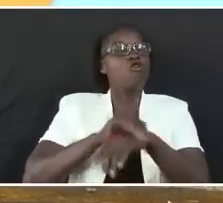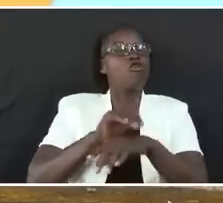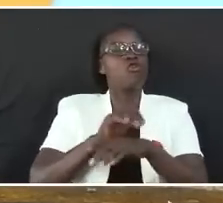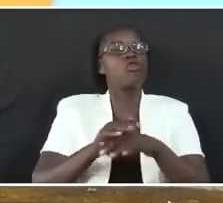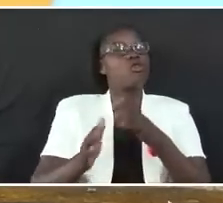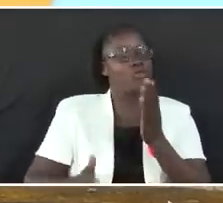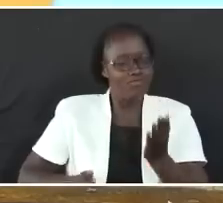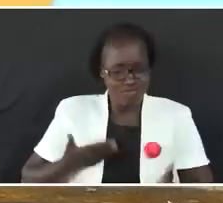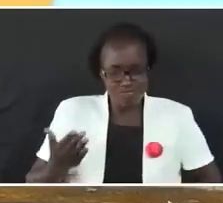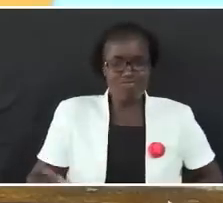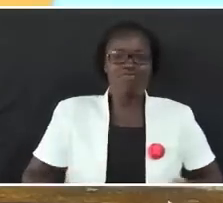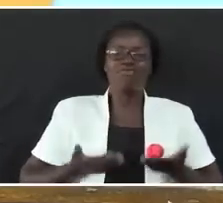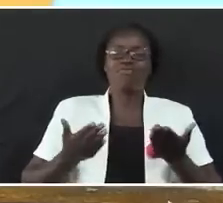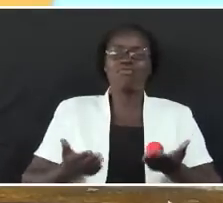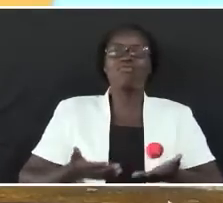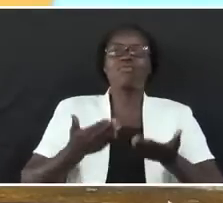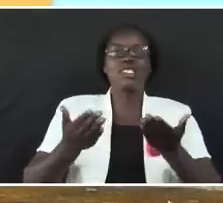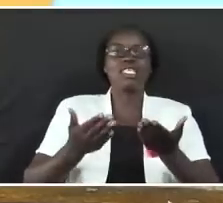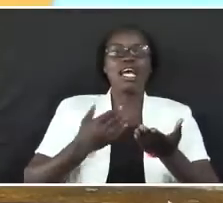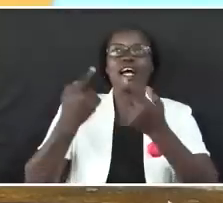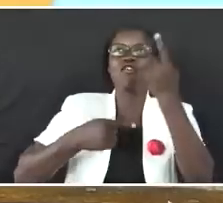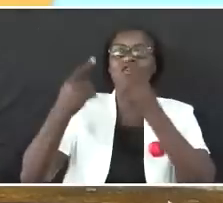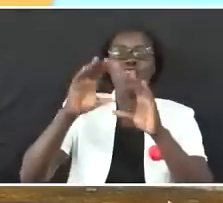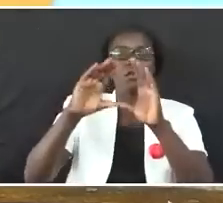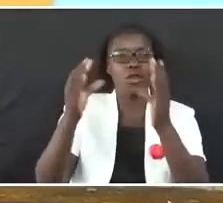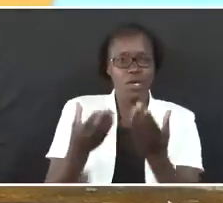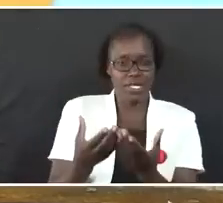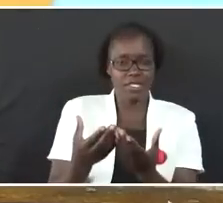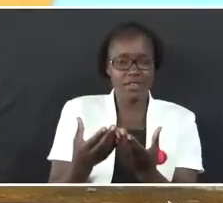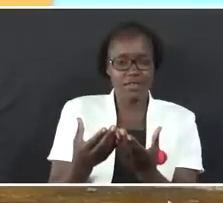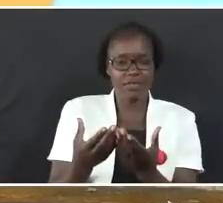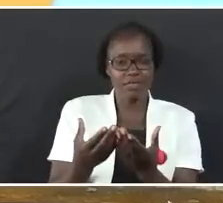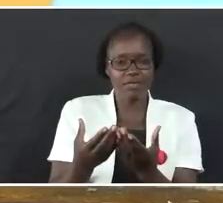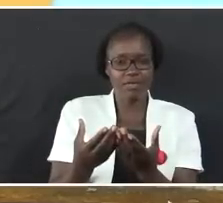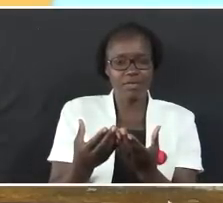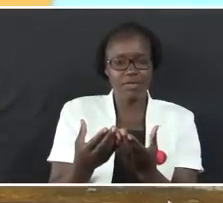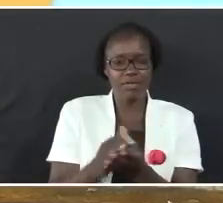cheer. I have overcome the what? The world.